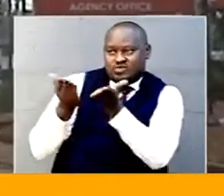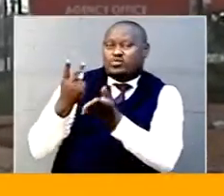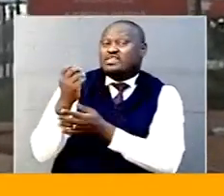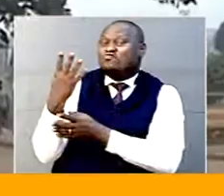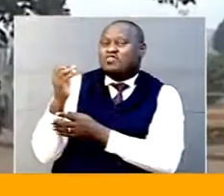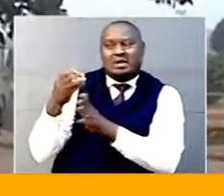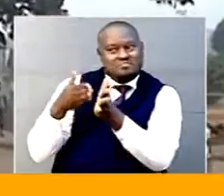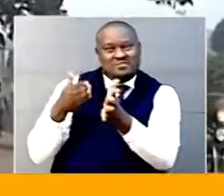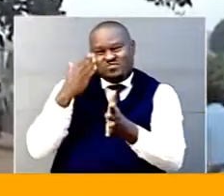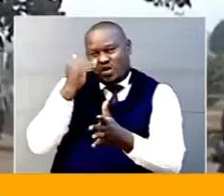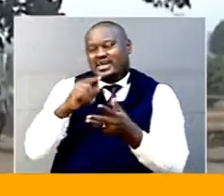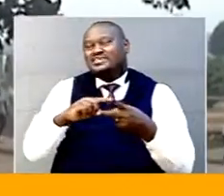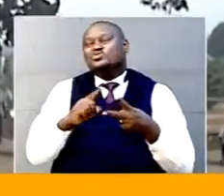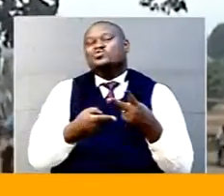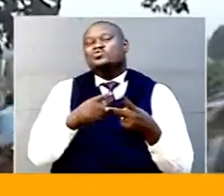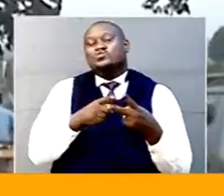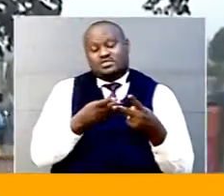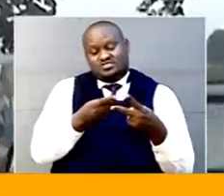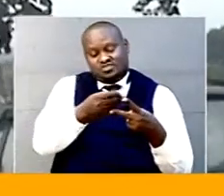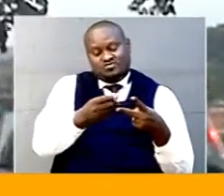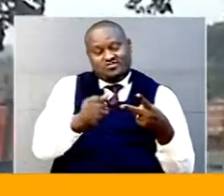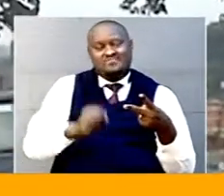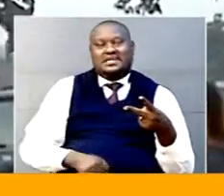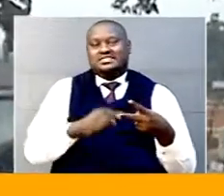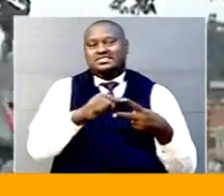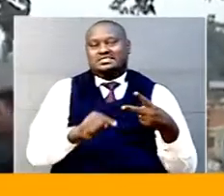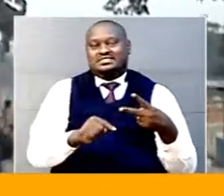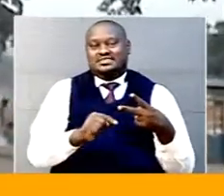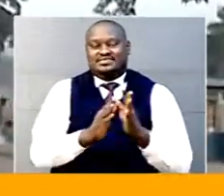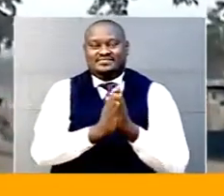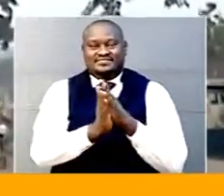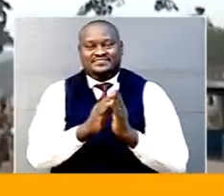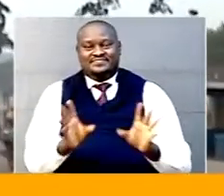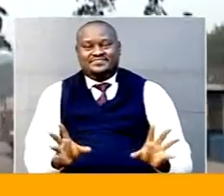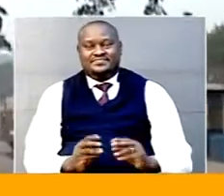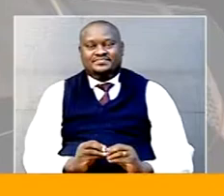2040. Samuel Galandi, UBC News.